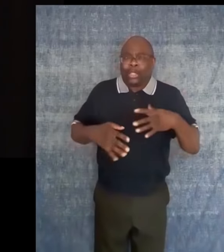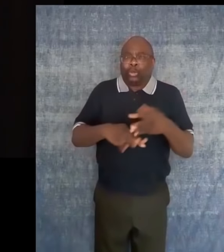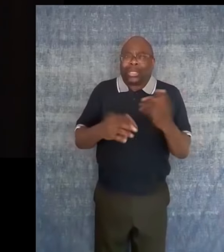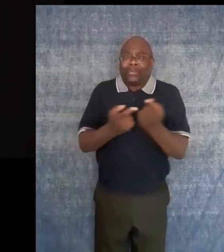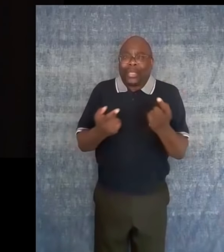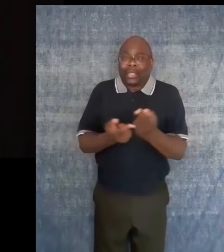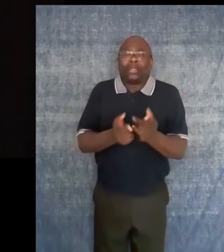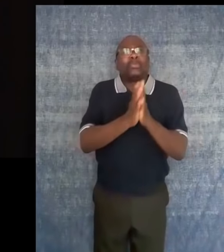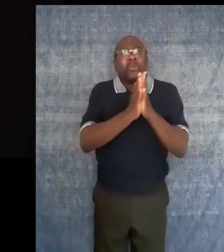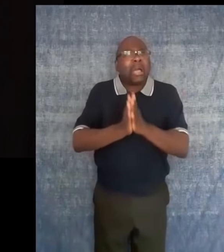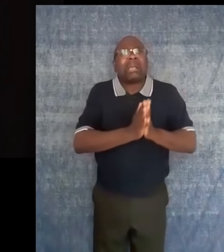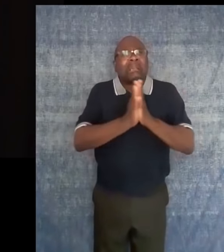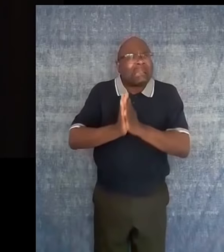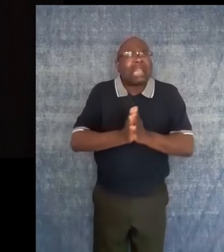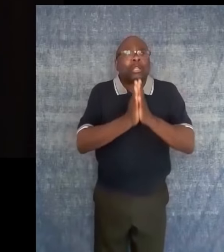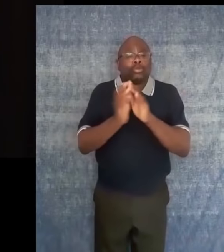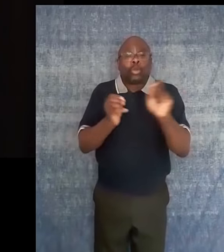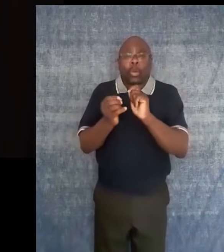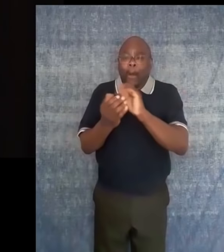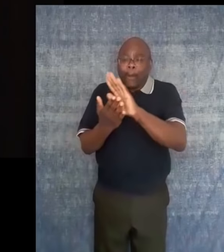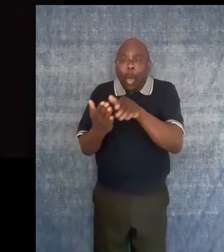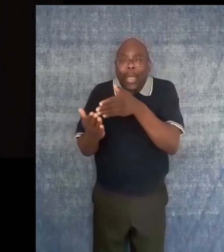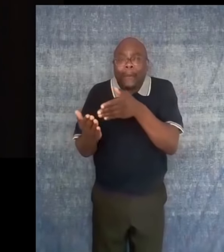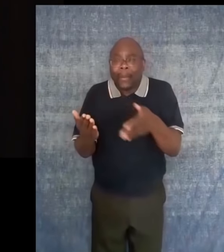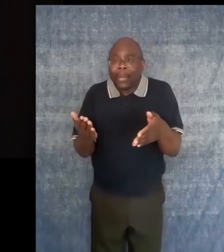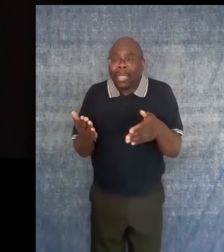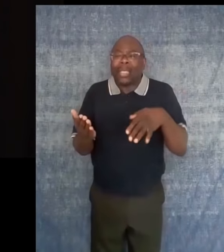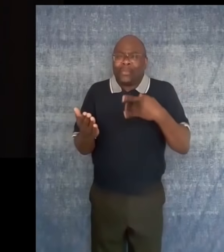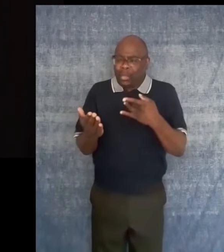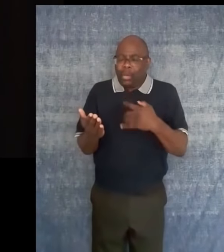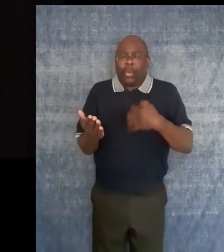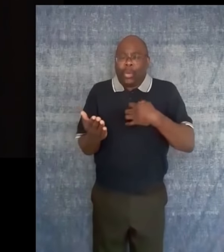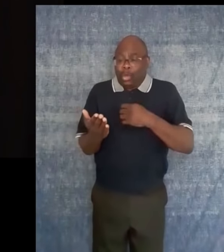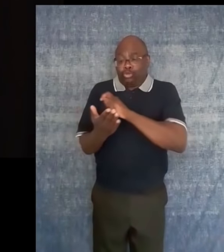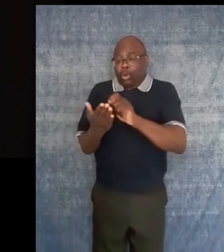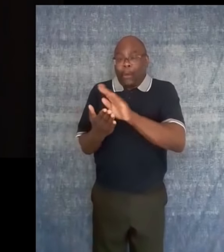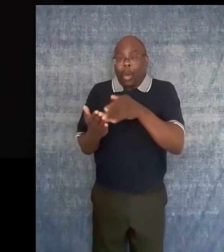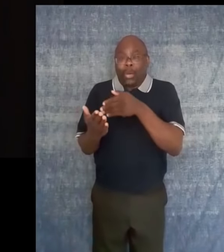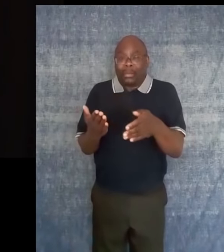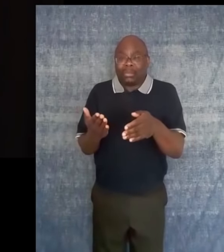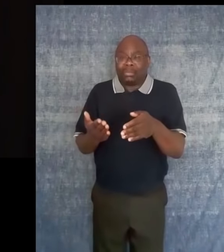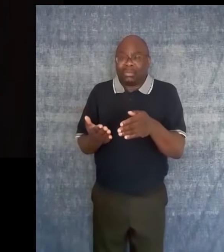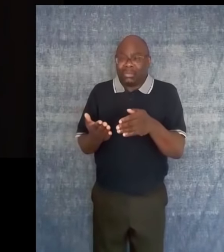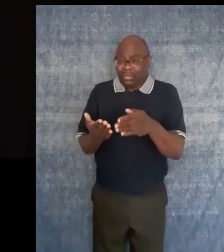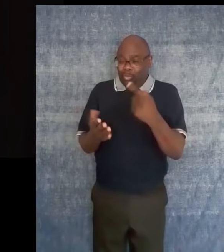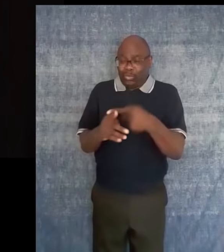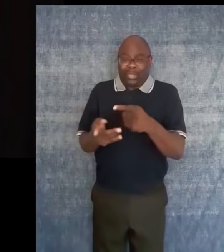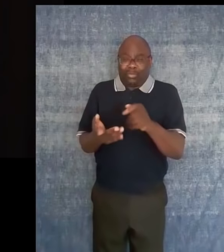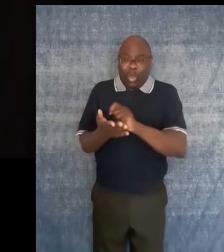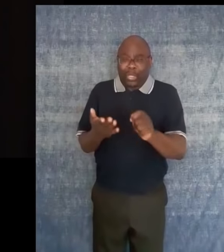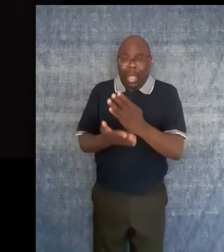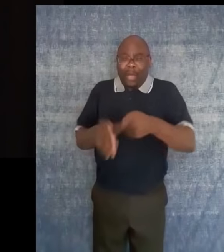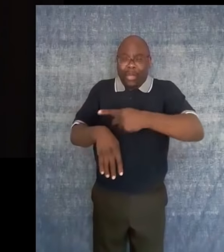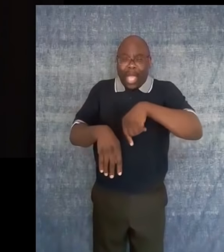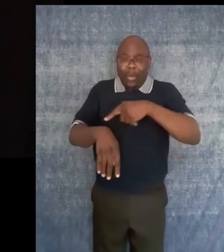do something. She prayed about it and she wrote a poem. And she felt really inspired to write this poem. She wrote so inspired she felt that she wrote